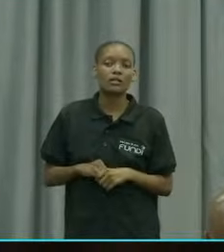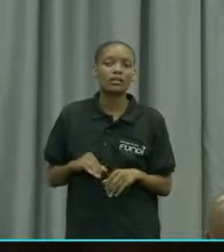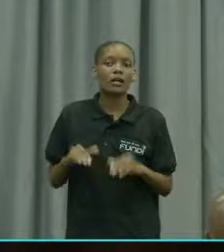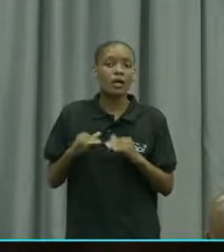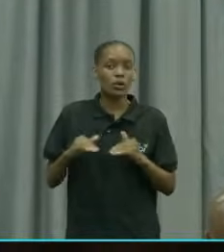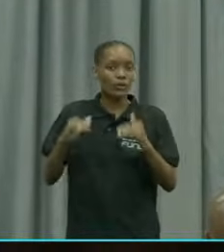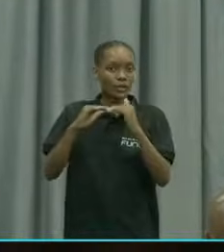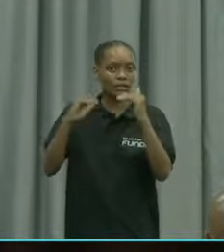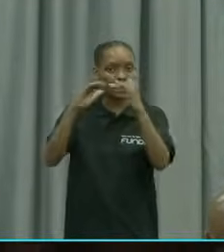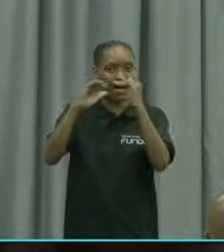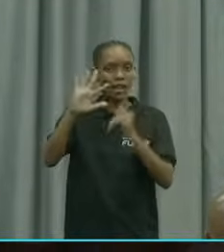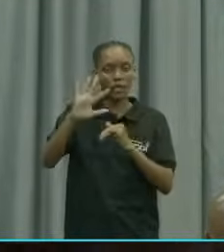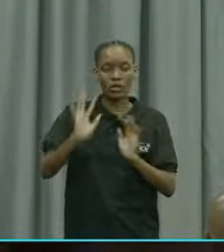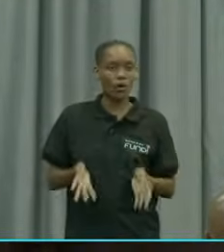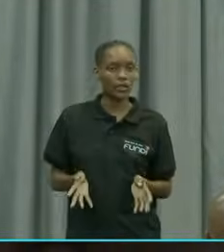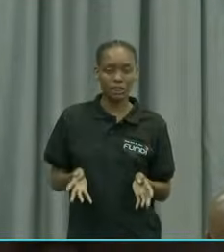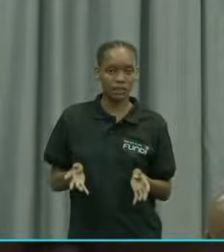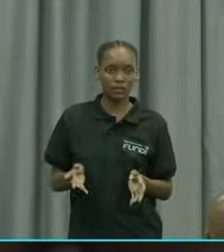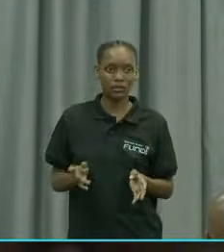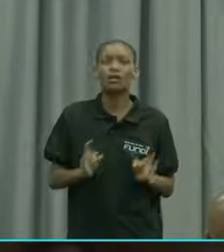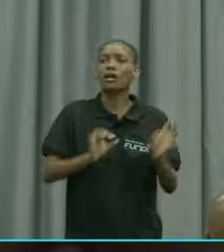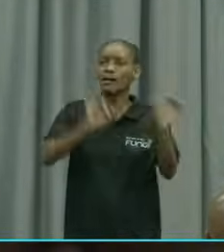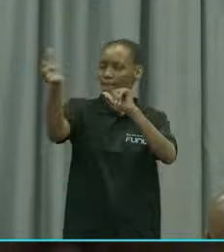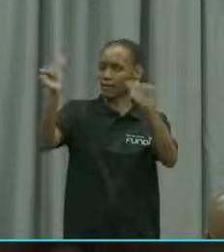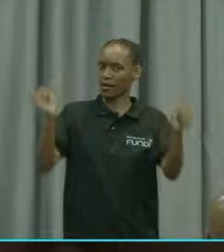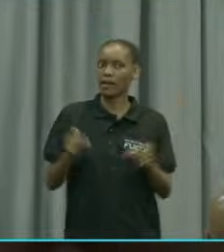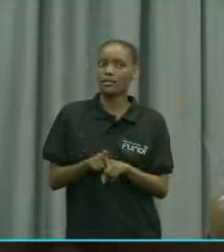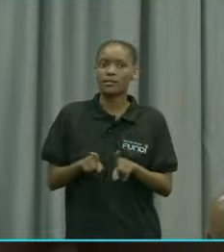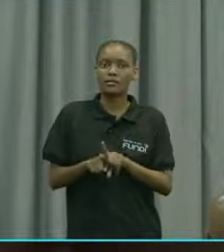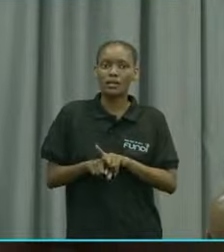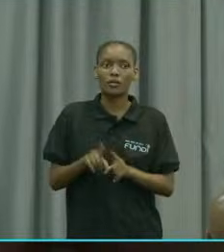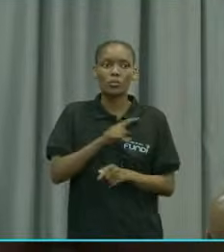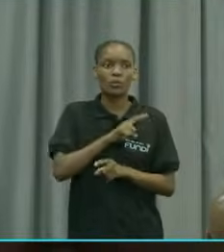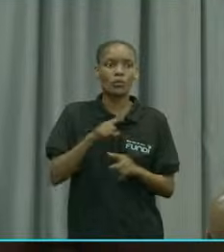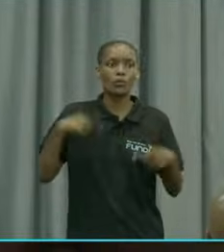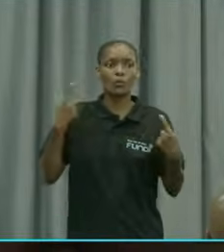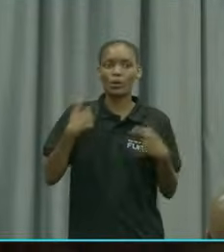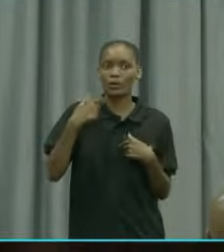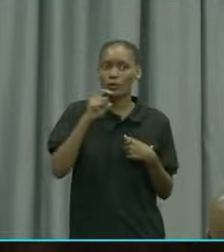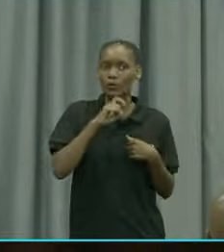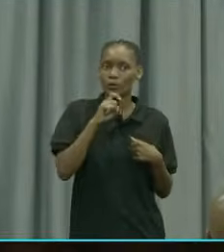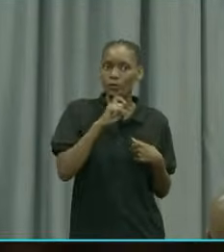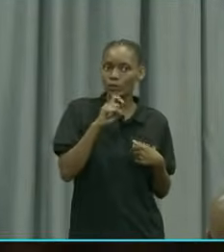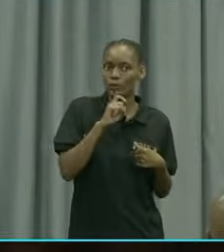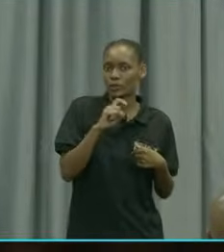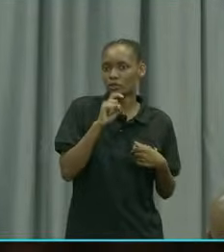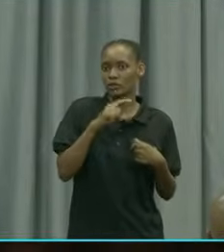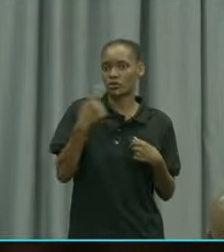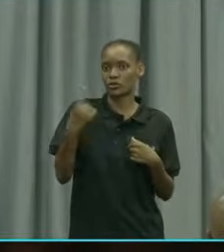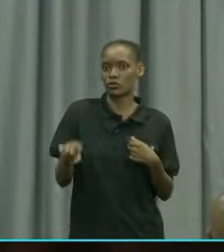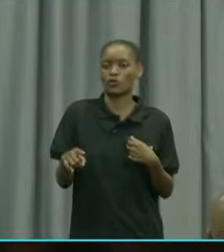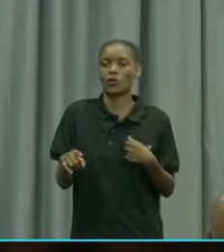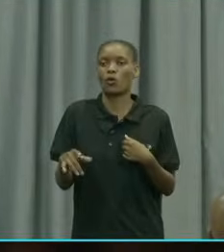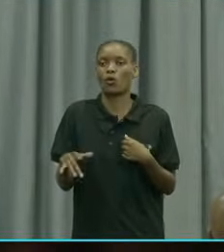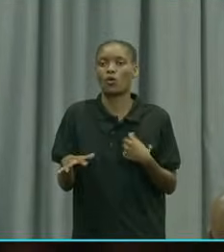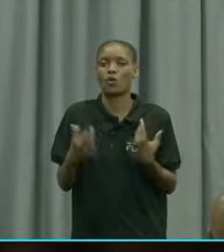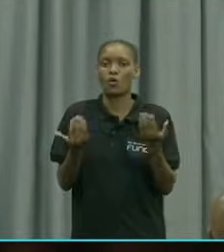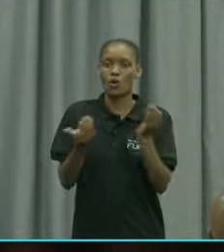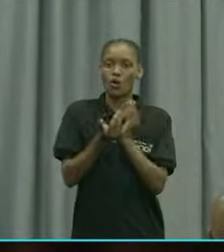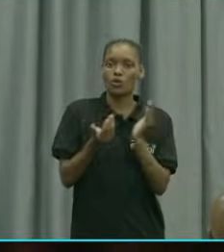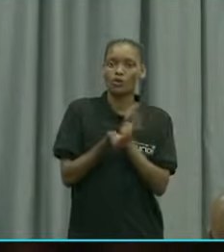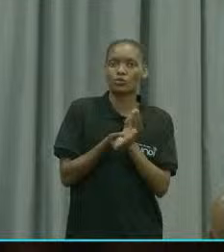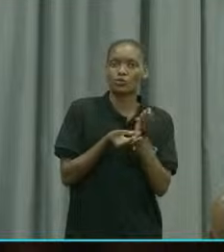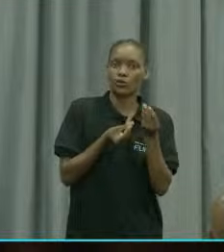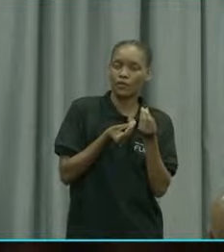quintiling, it's also in other things, because we use it for distribution of even the school funding